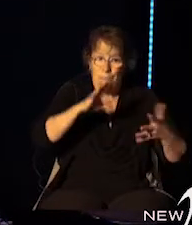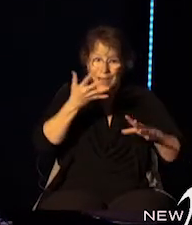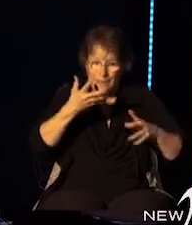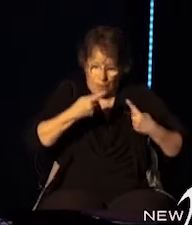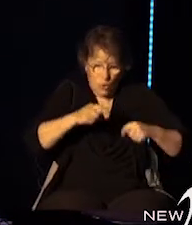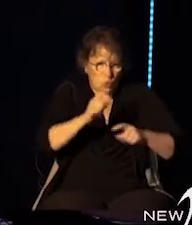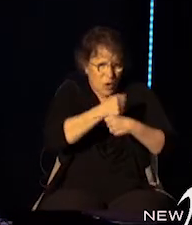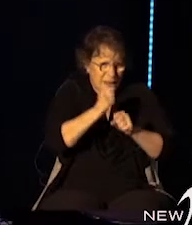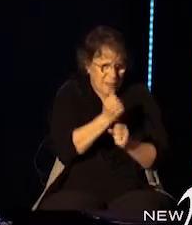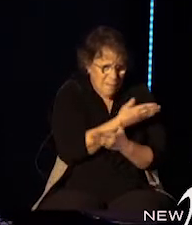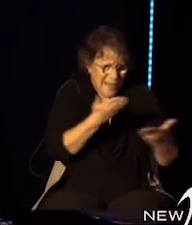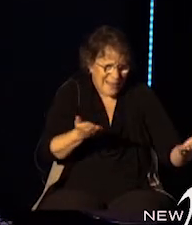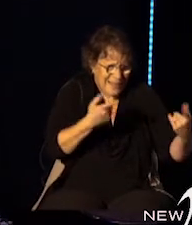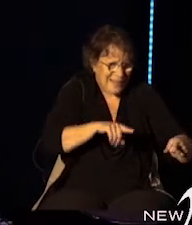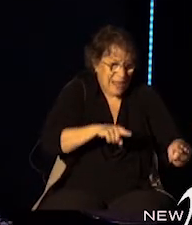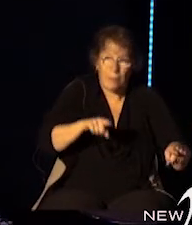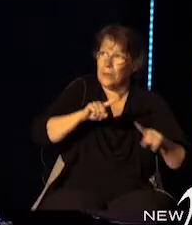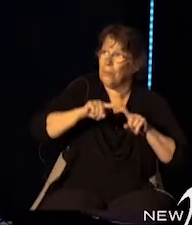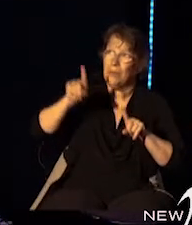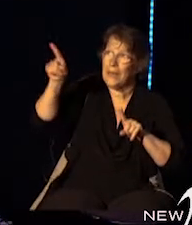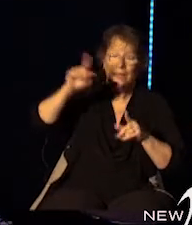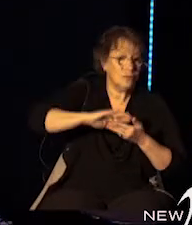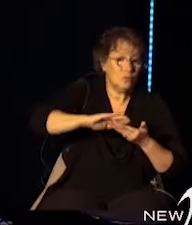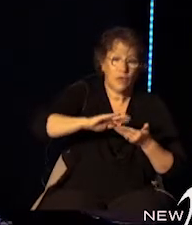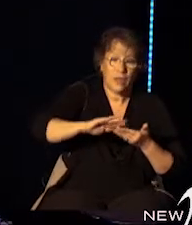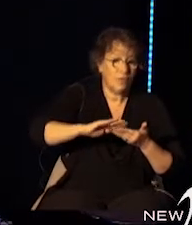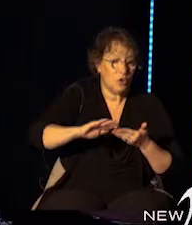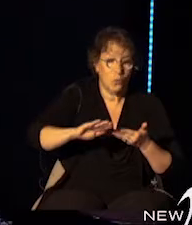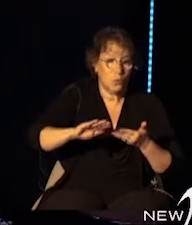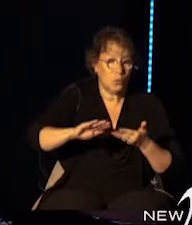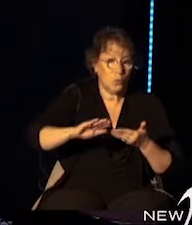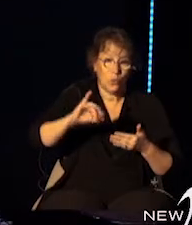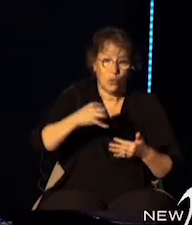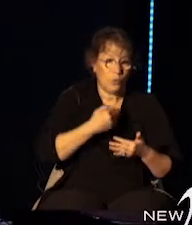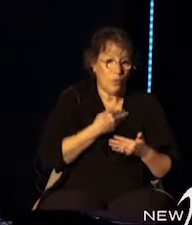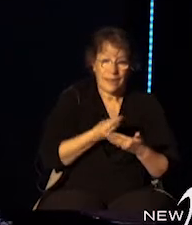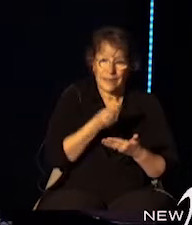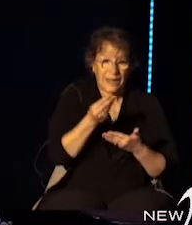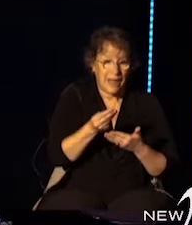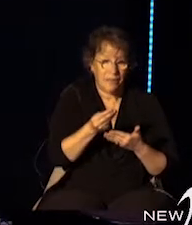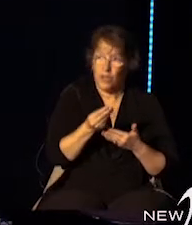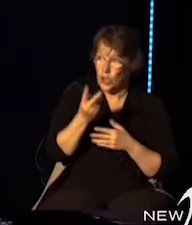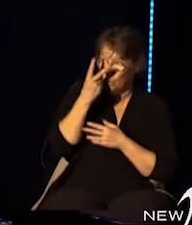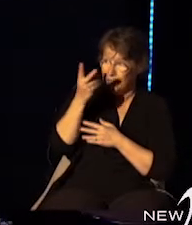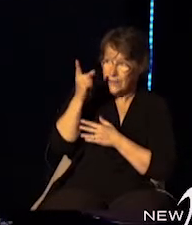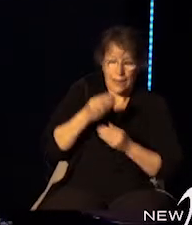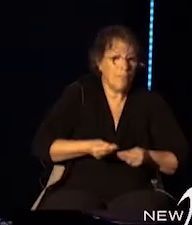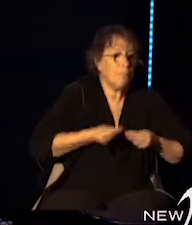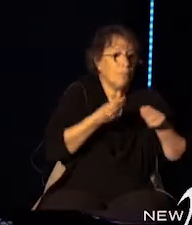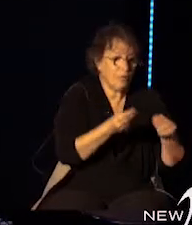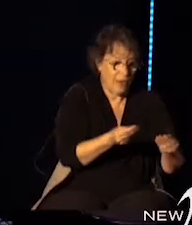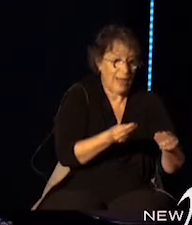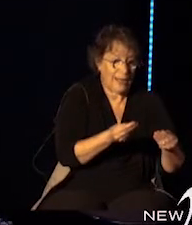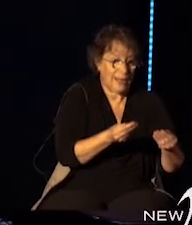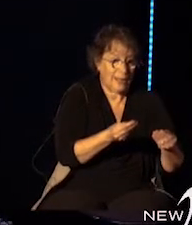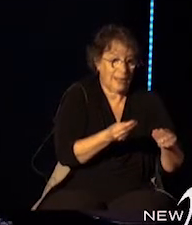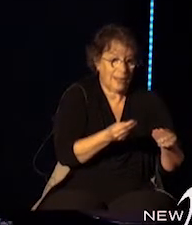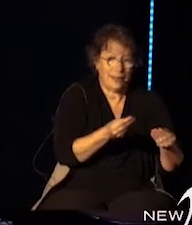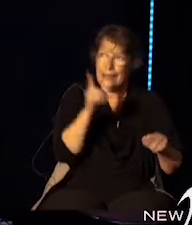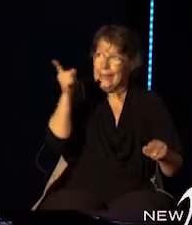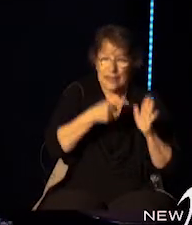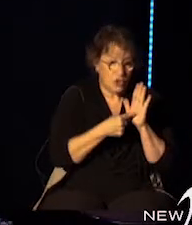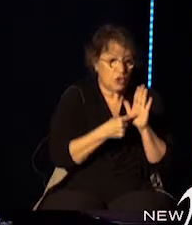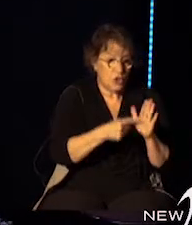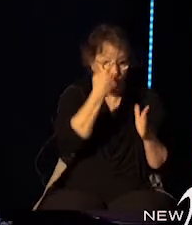and still, he was so gracious. You've still seen him provide, and you've seen God be faithful. You celebrated,